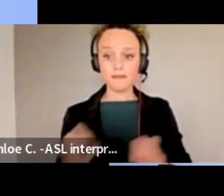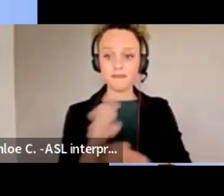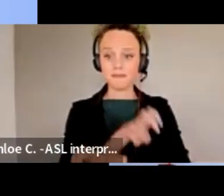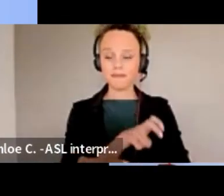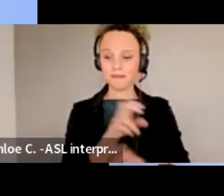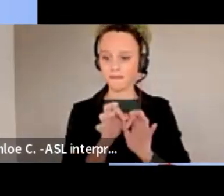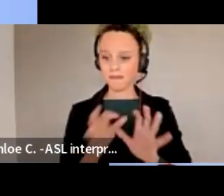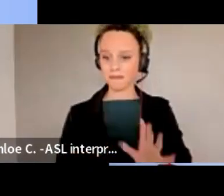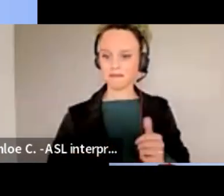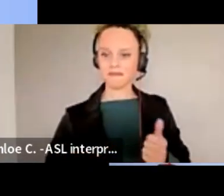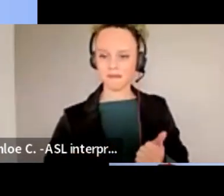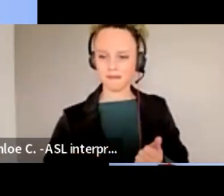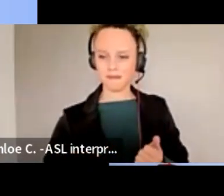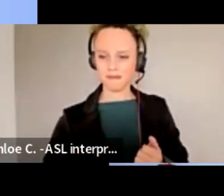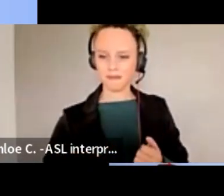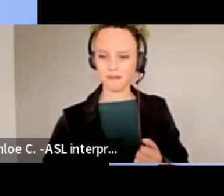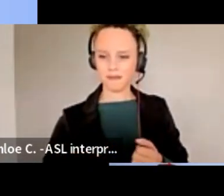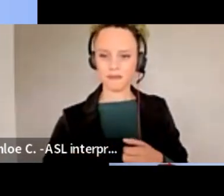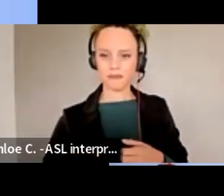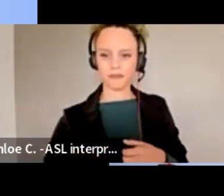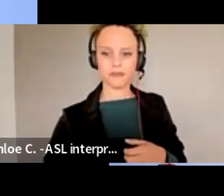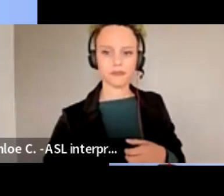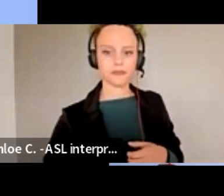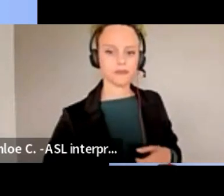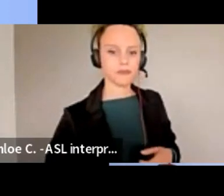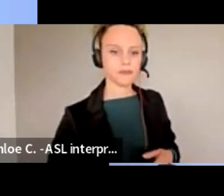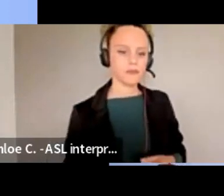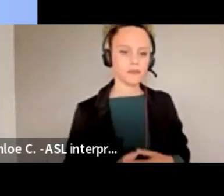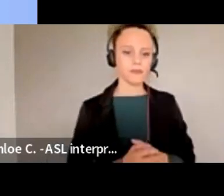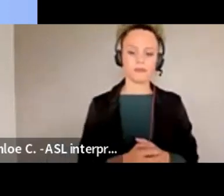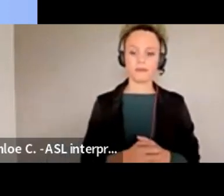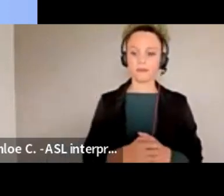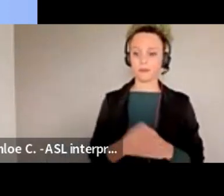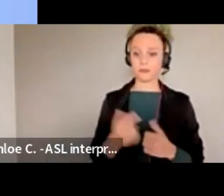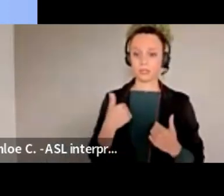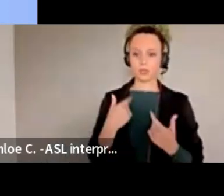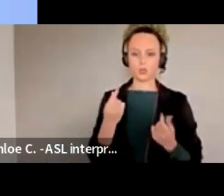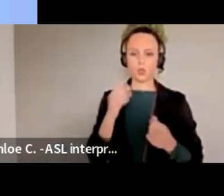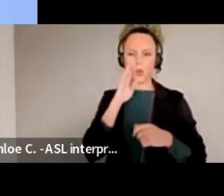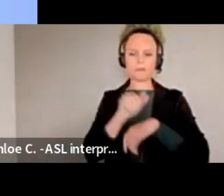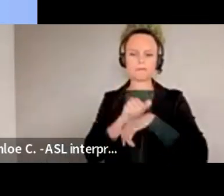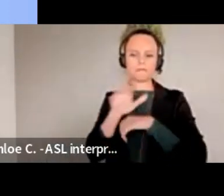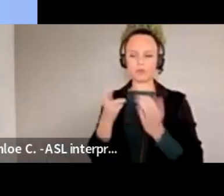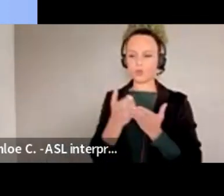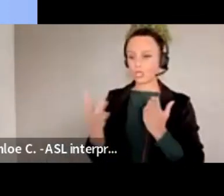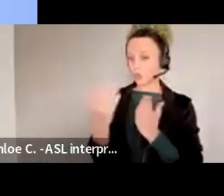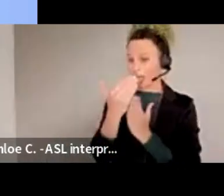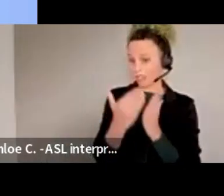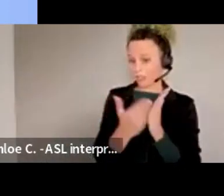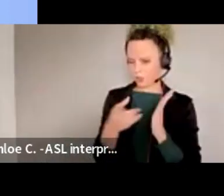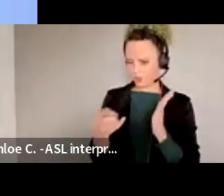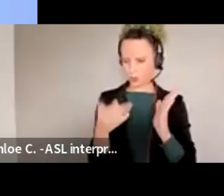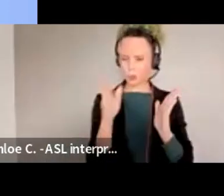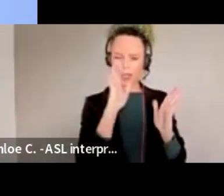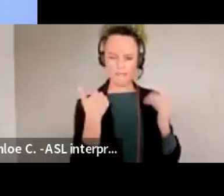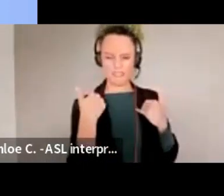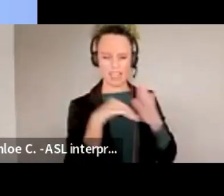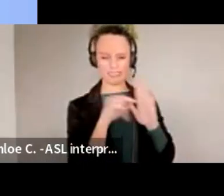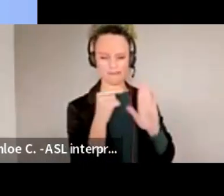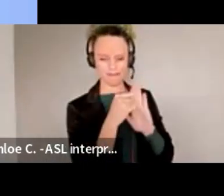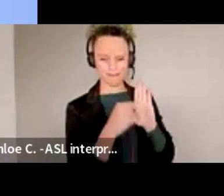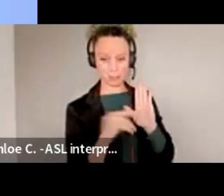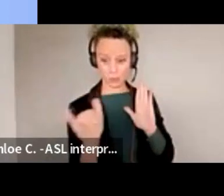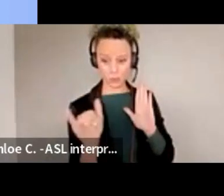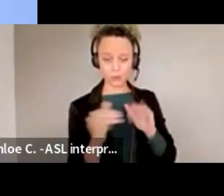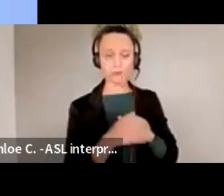And the study, every study and statistic that I have, I will send you a resource list. So you'll have all of this information